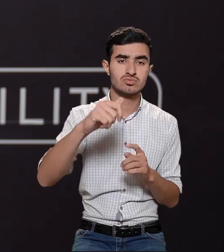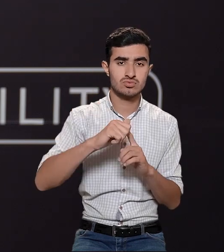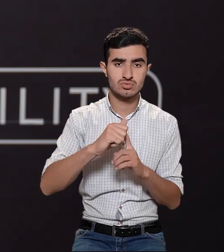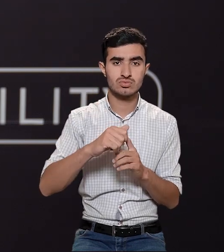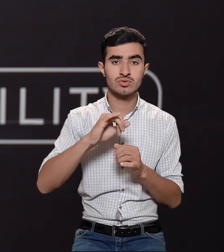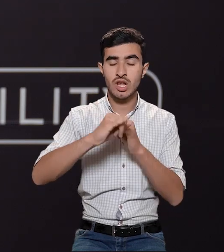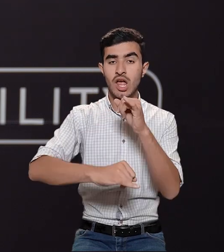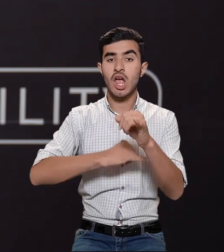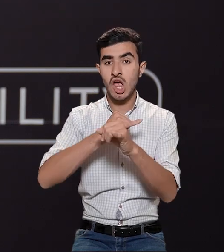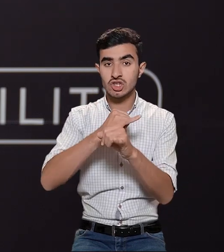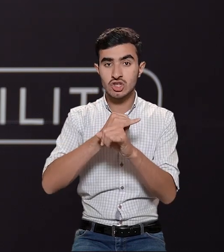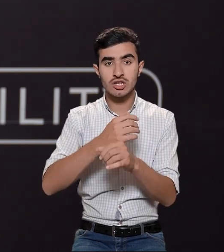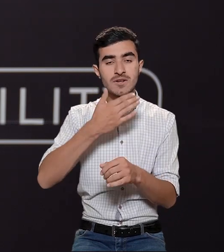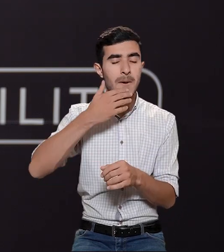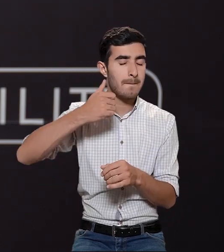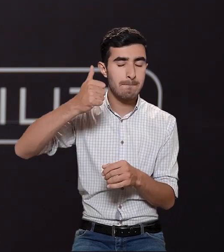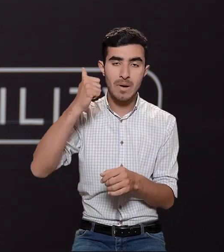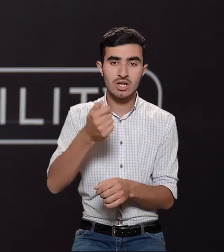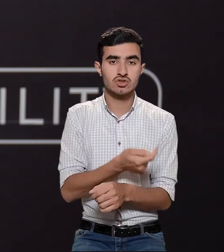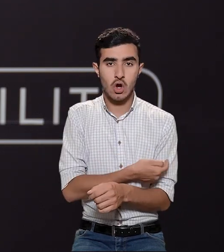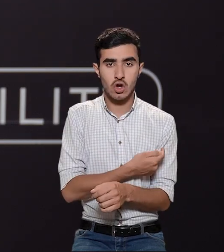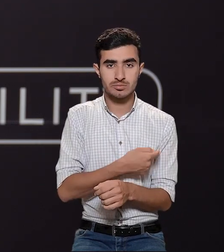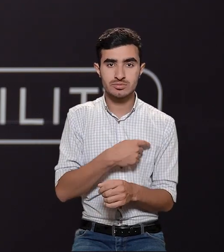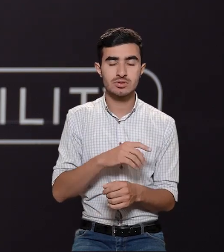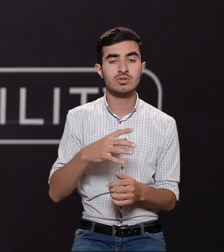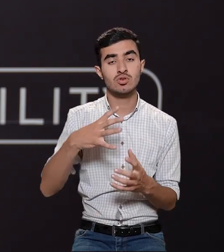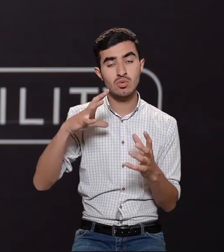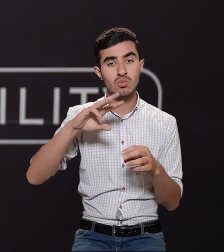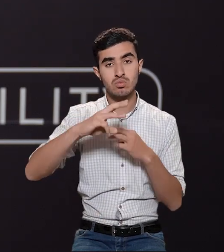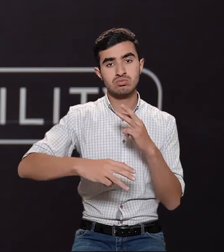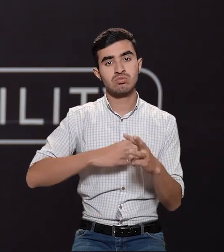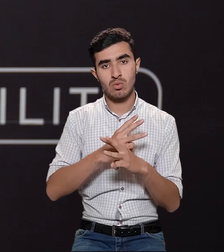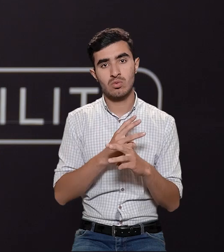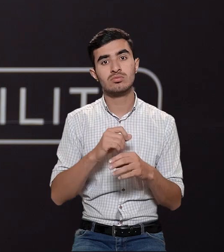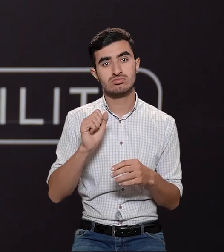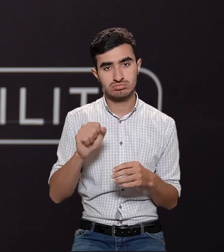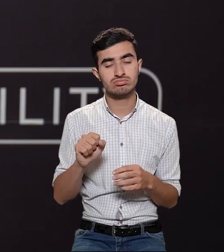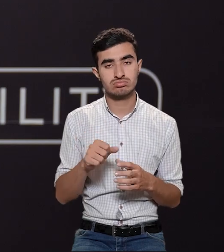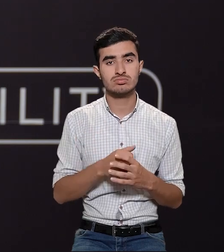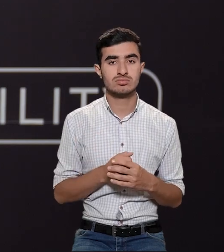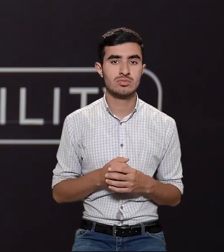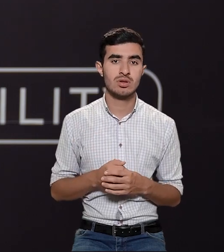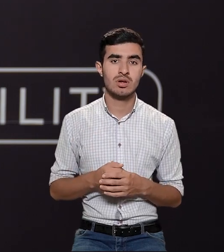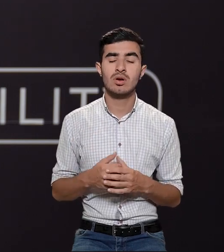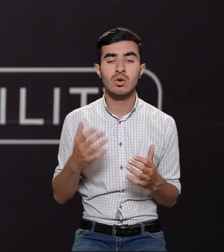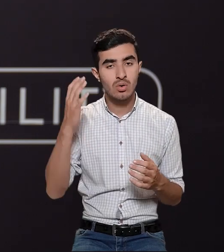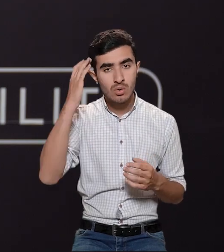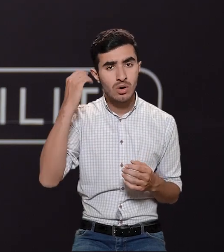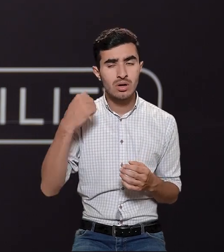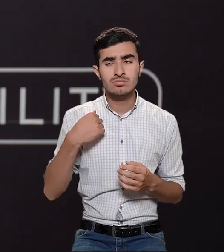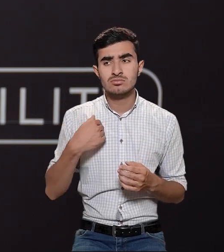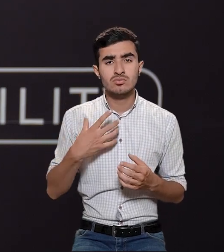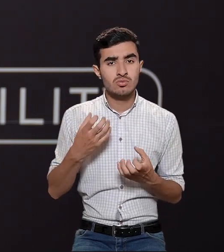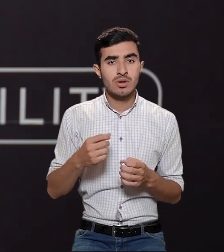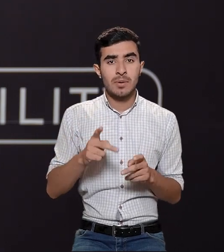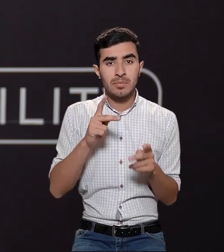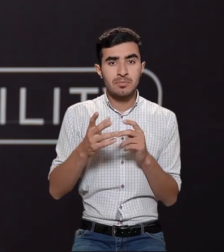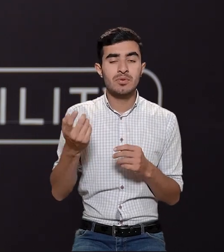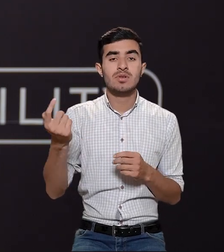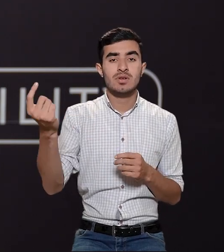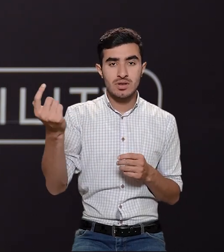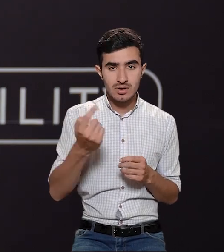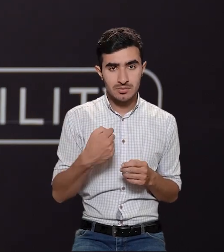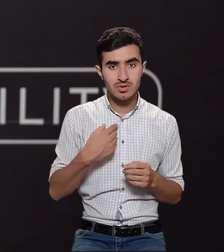the international standards and with the best hospitals who are working all over the world, because we don't want our people to